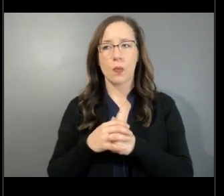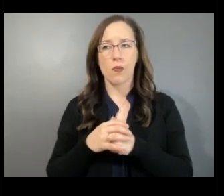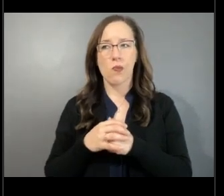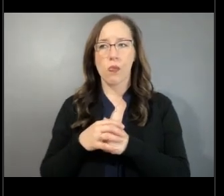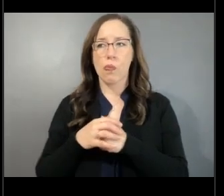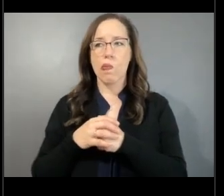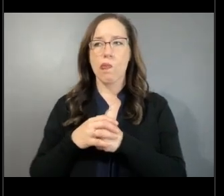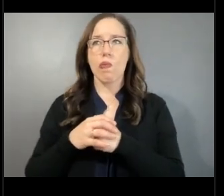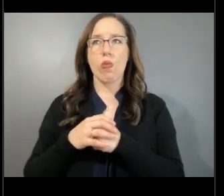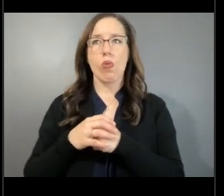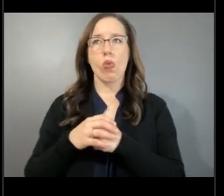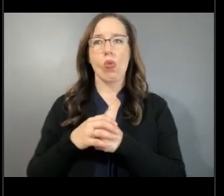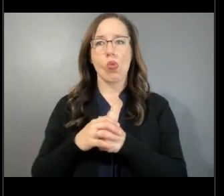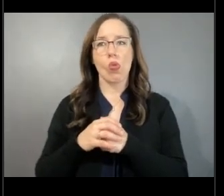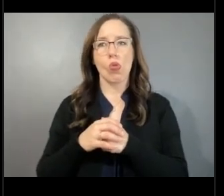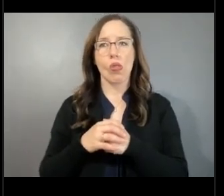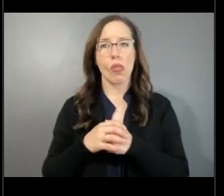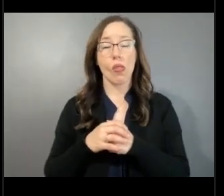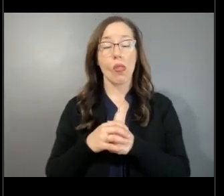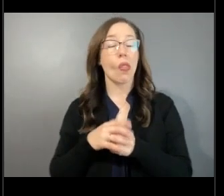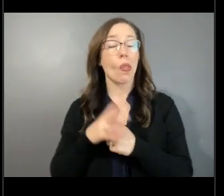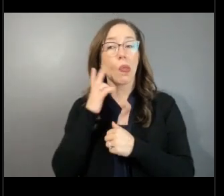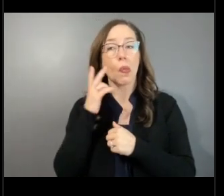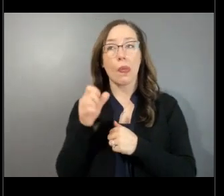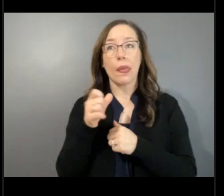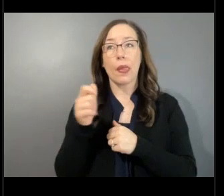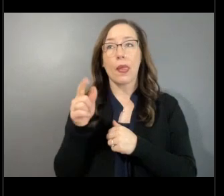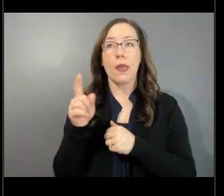Let's see if we can take another question.